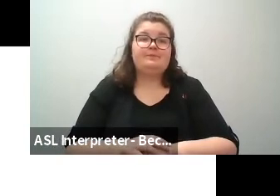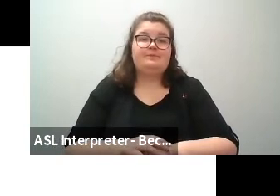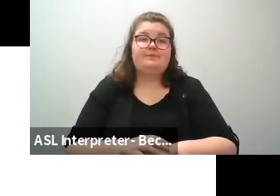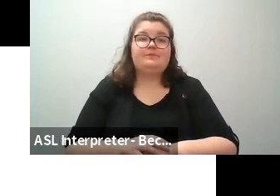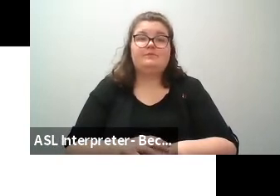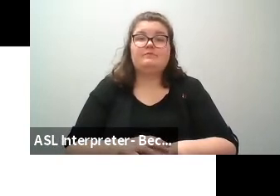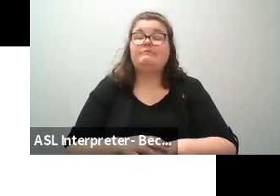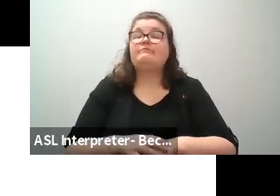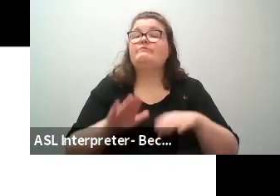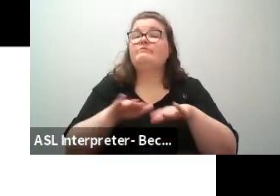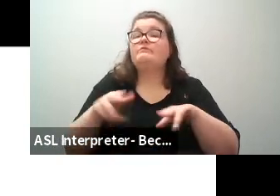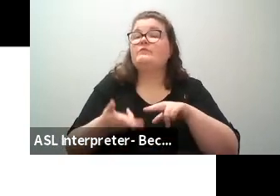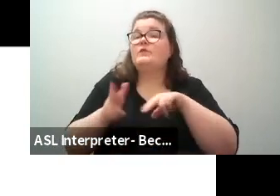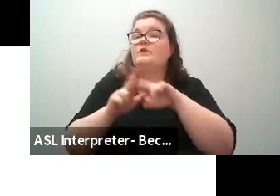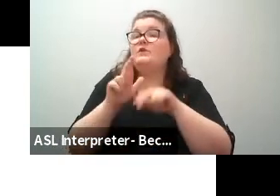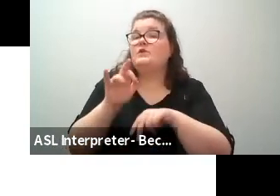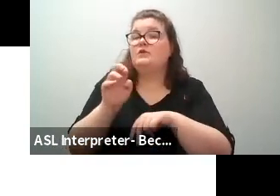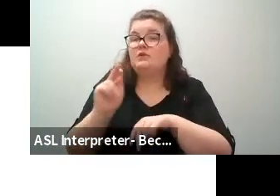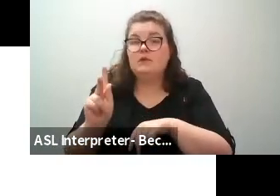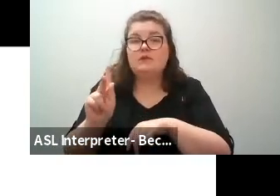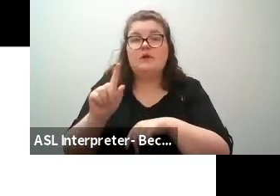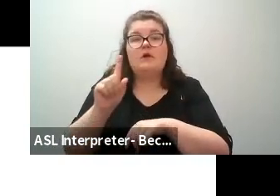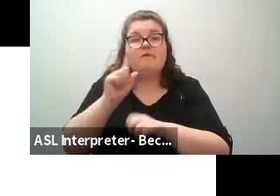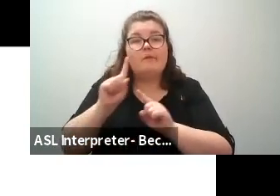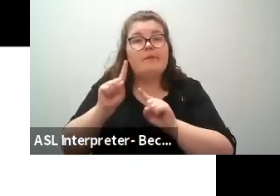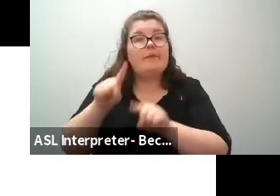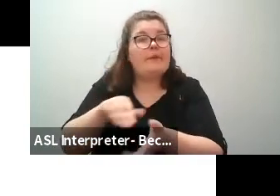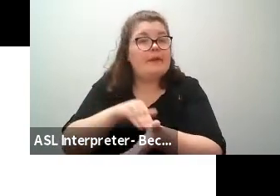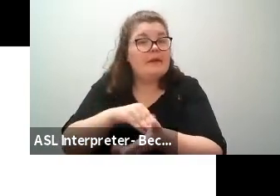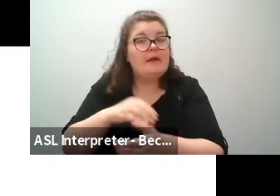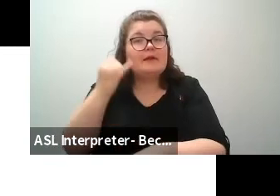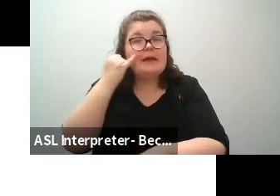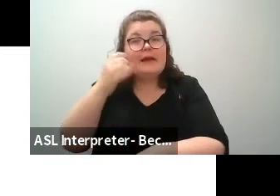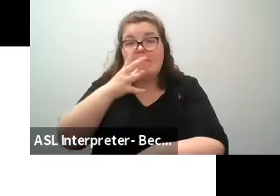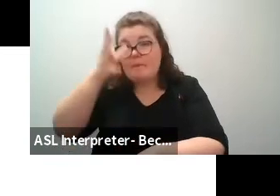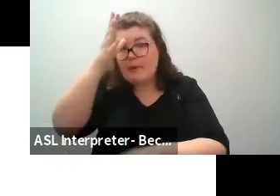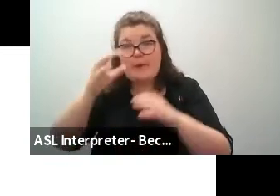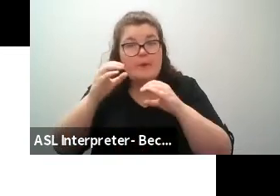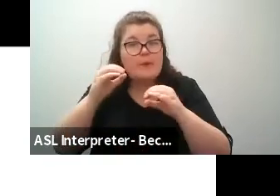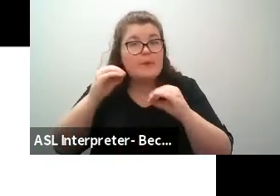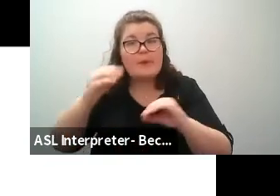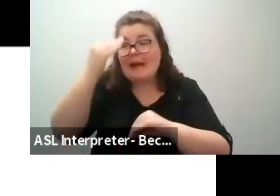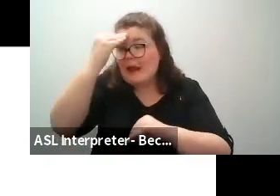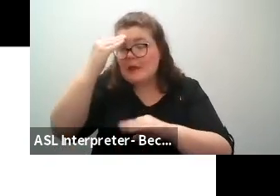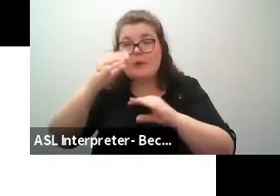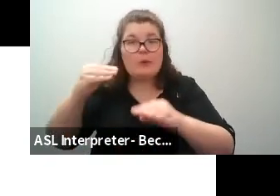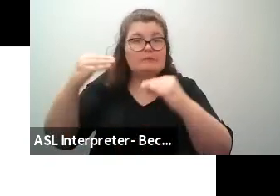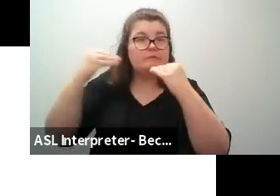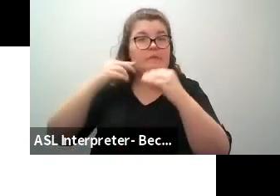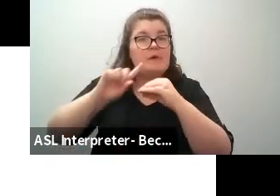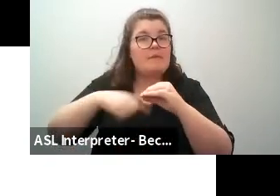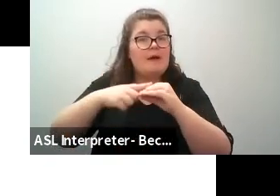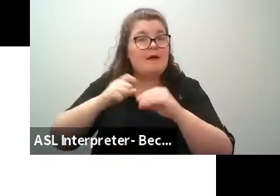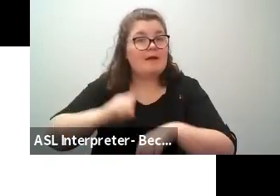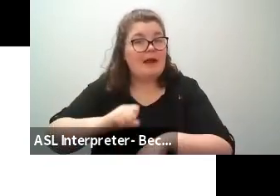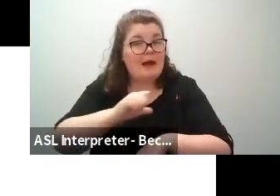Children are more at risk for those increased healthcare visits if parents have received no asthma education, and also if the parent has low health